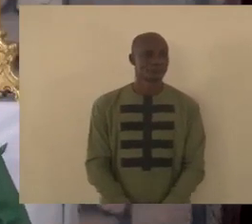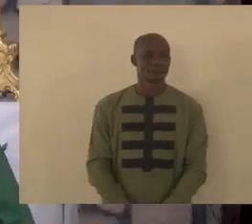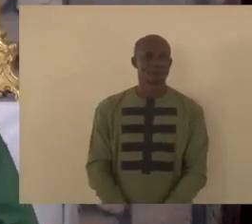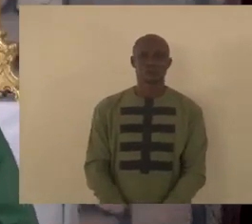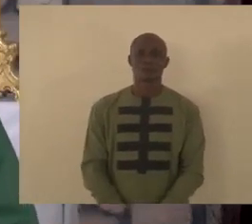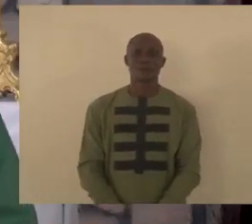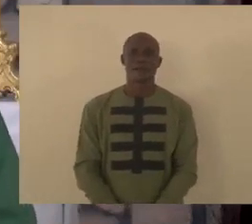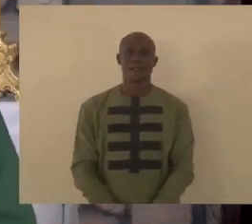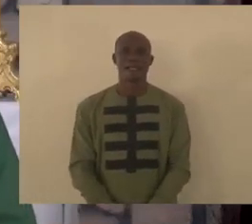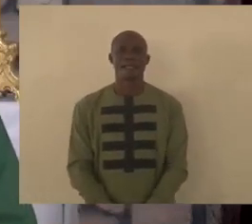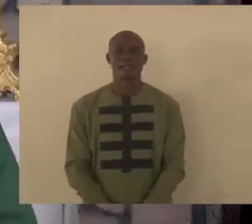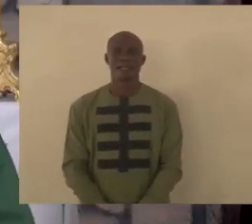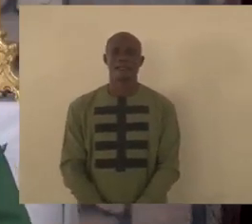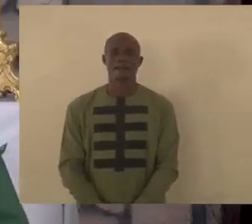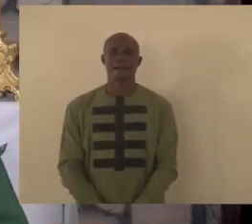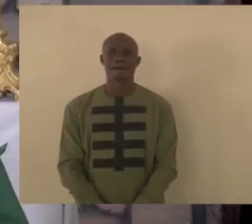contribution?